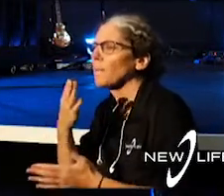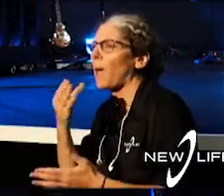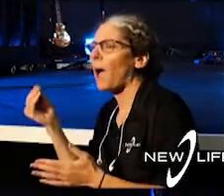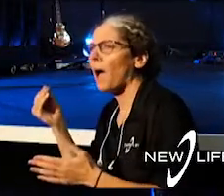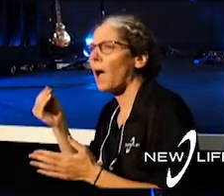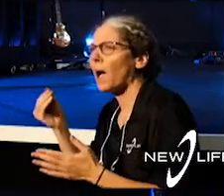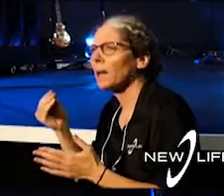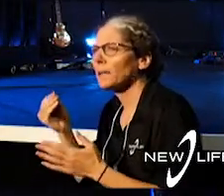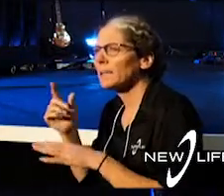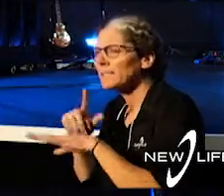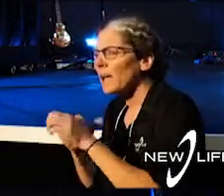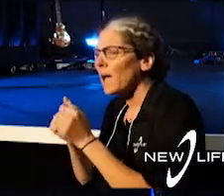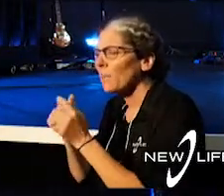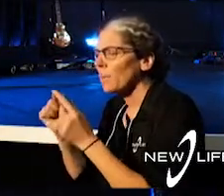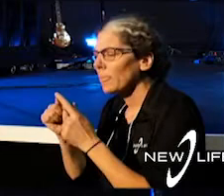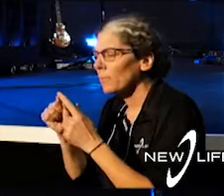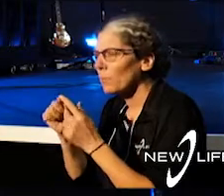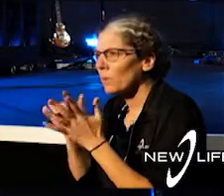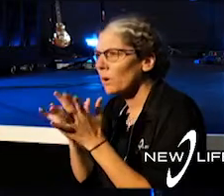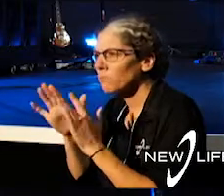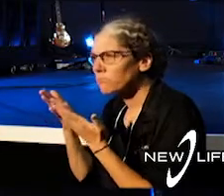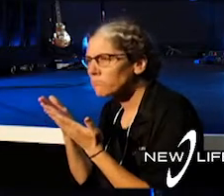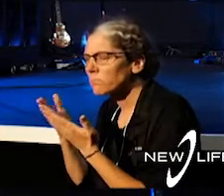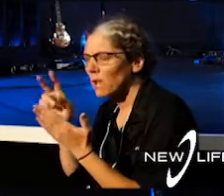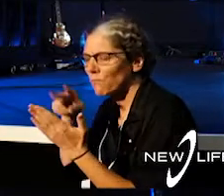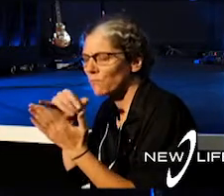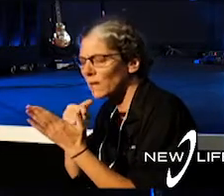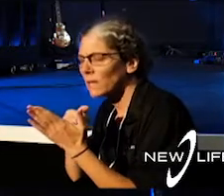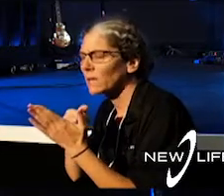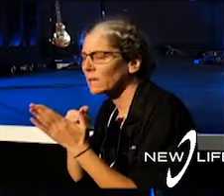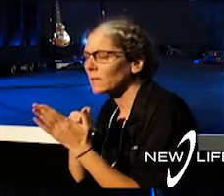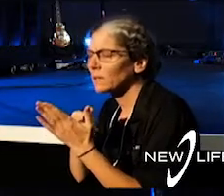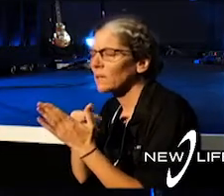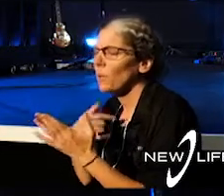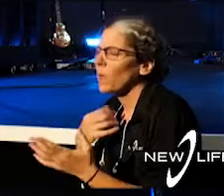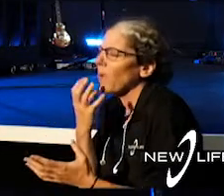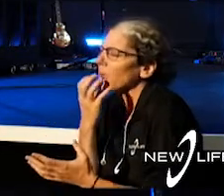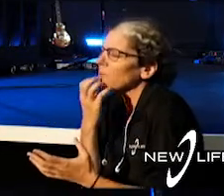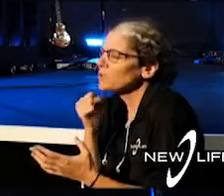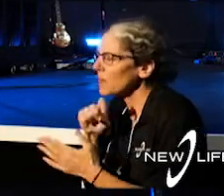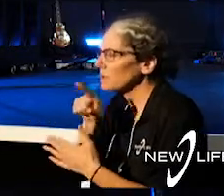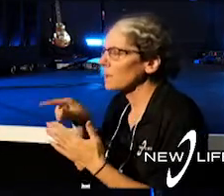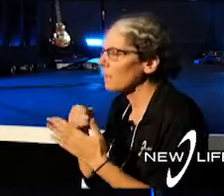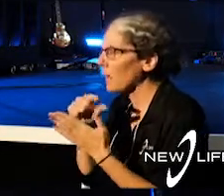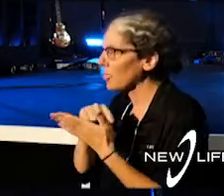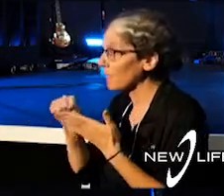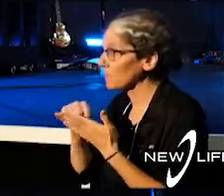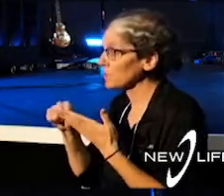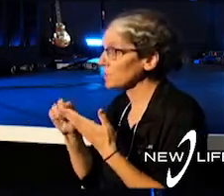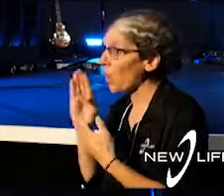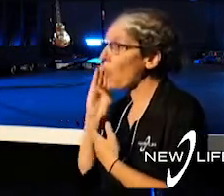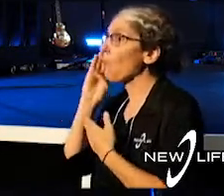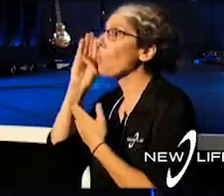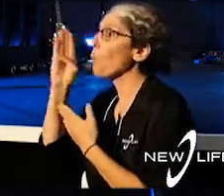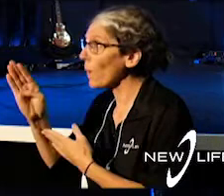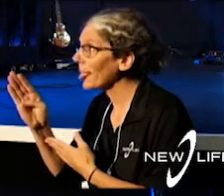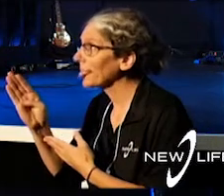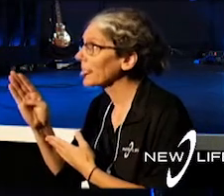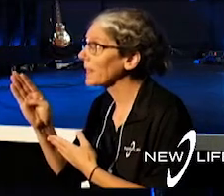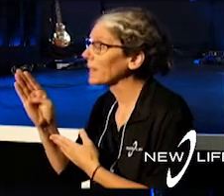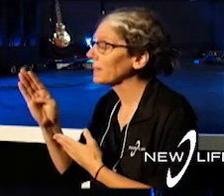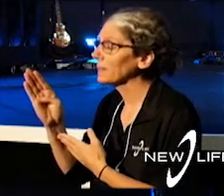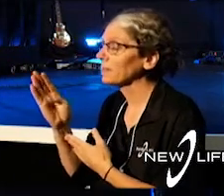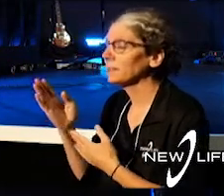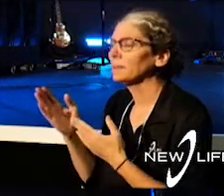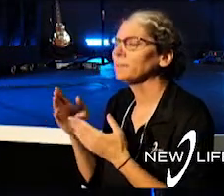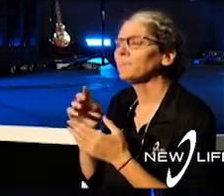through spending time in His Word. And what I love about this verse is the word will. It doesn't say resist the devil and he might flee